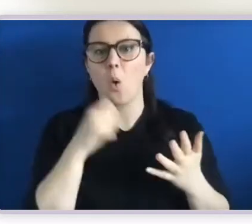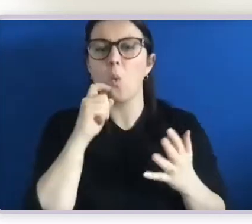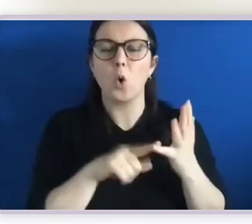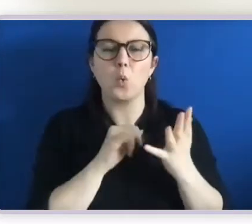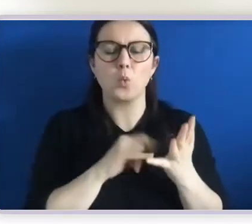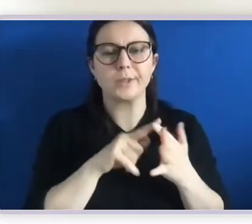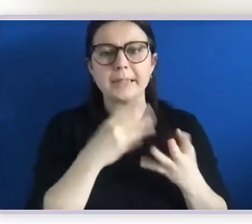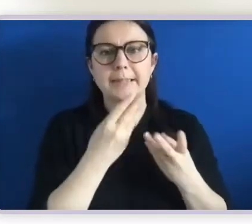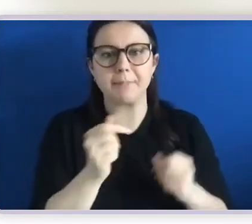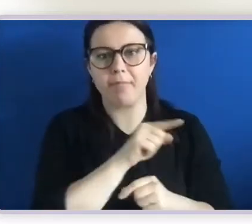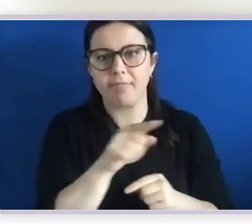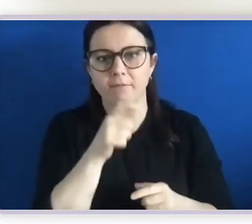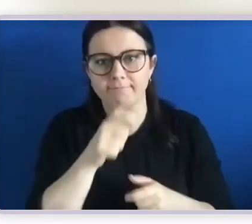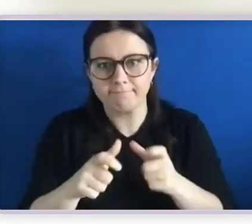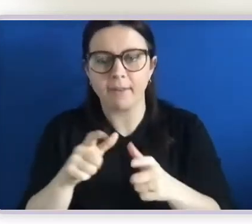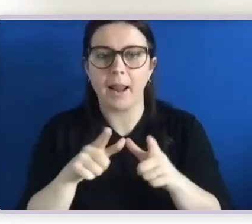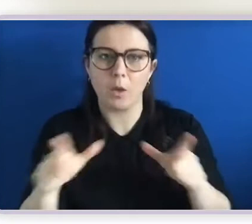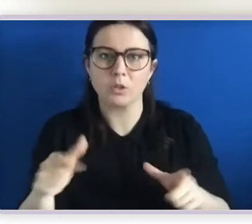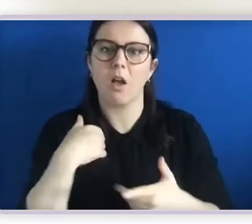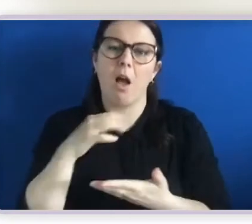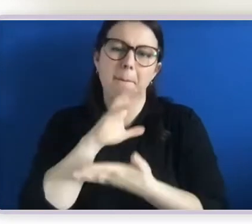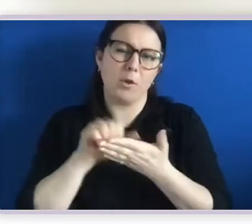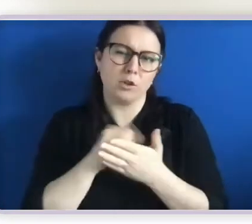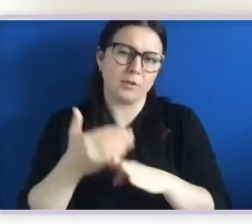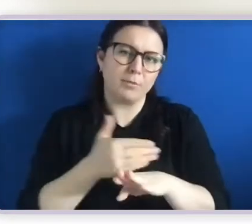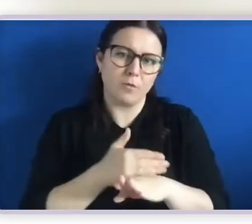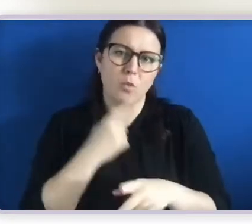language and just apologise ahead of time.